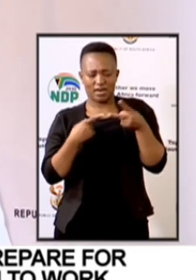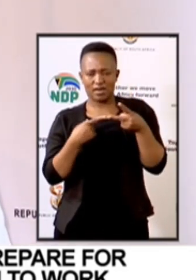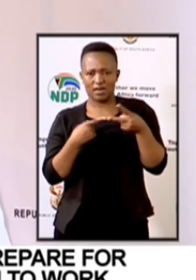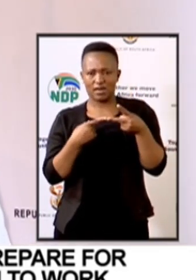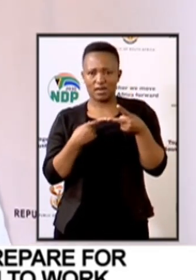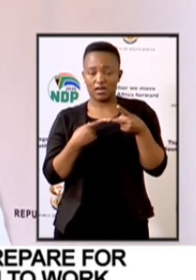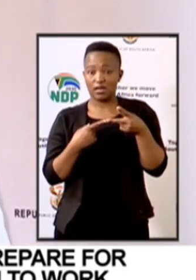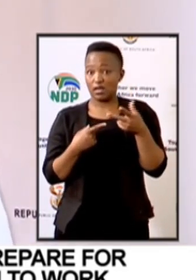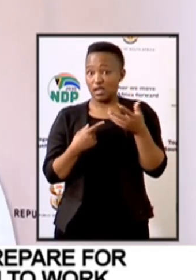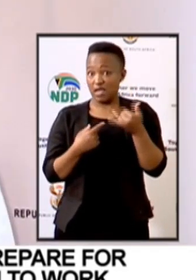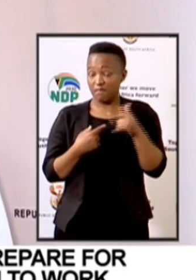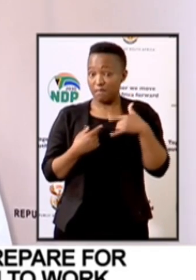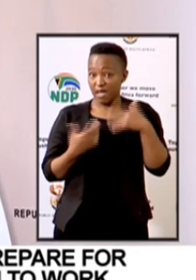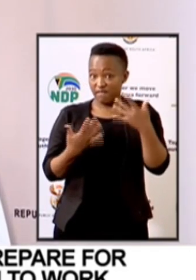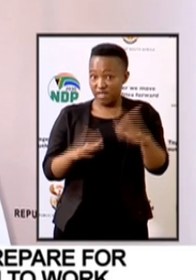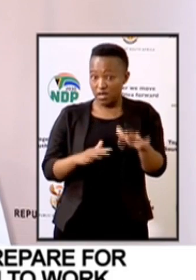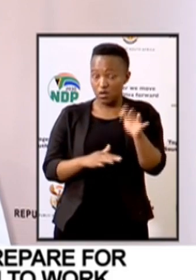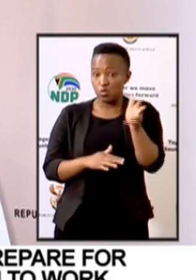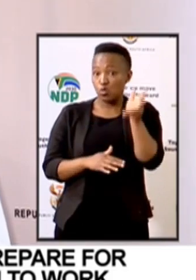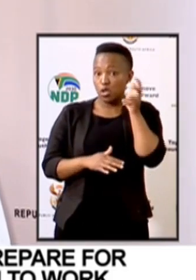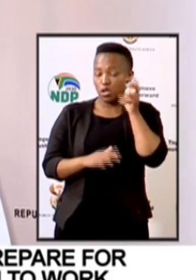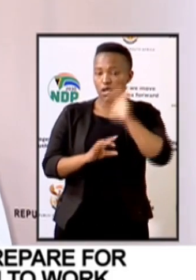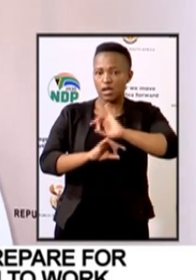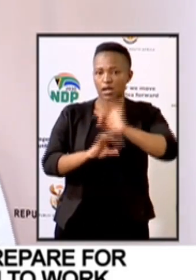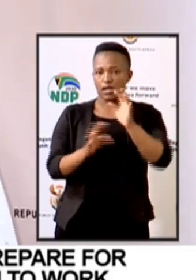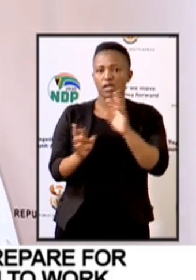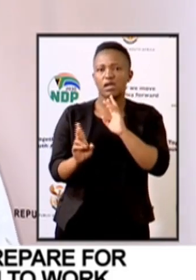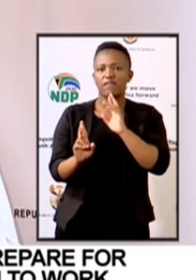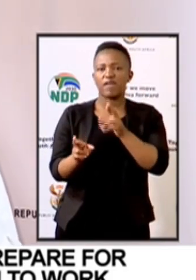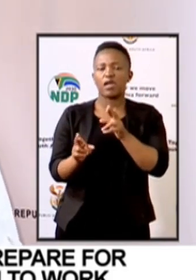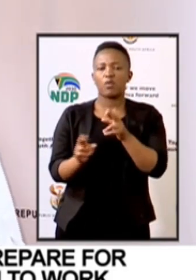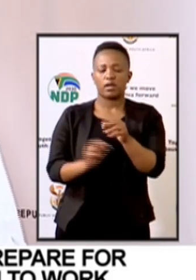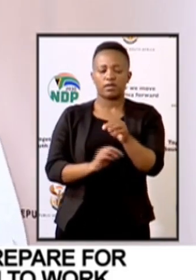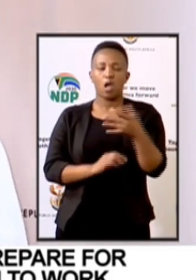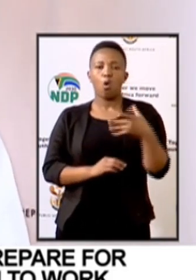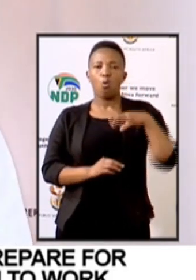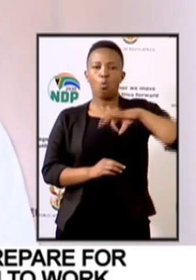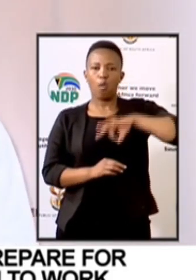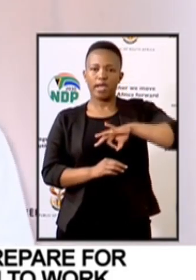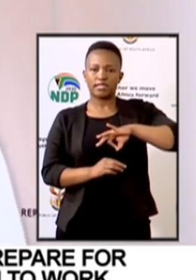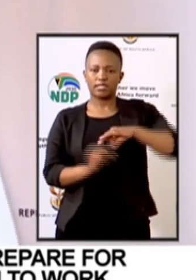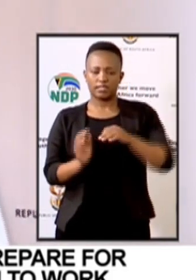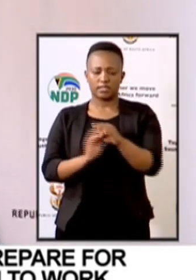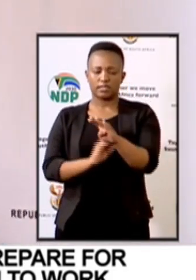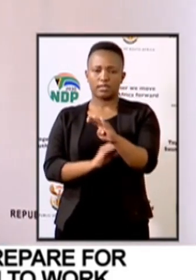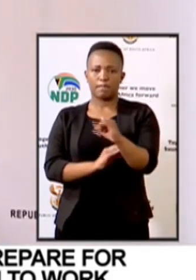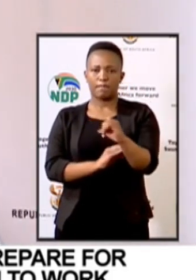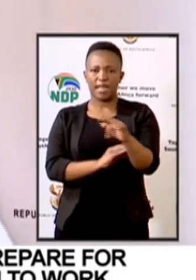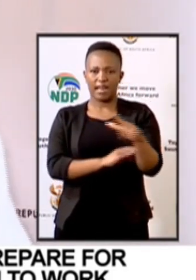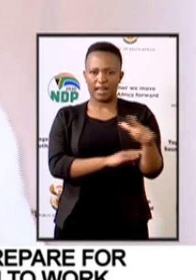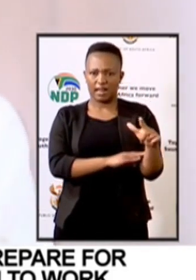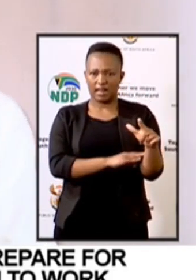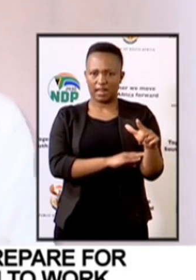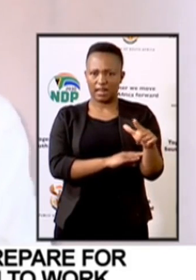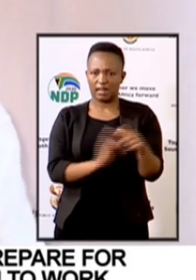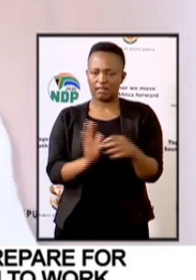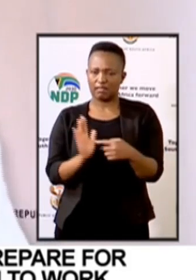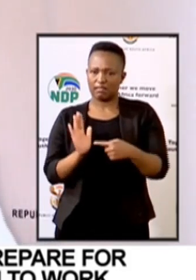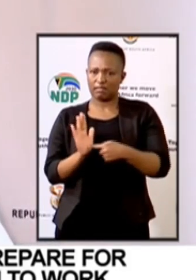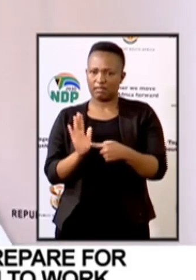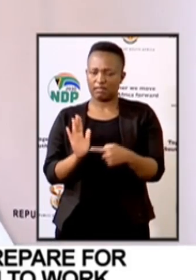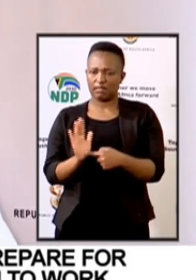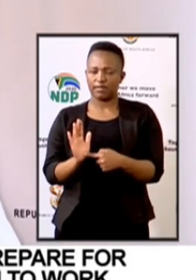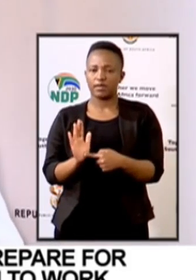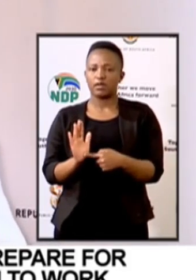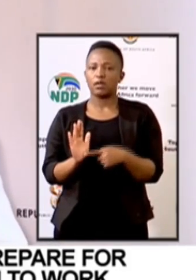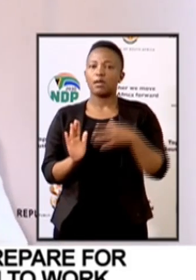clearly, is making reference to the wage bill. And in relation to that, I want to